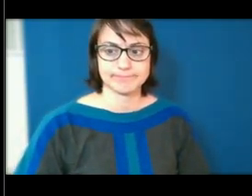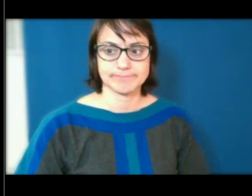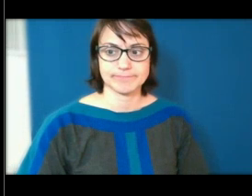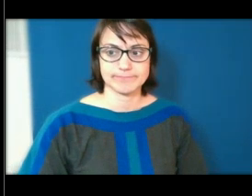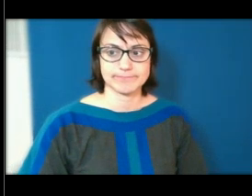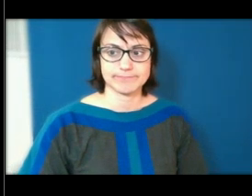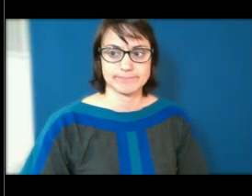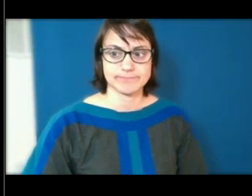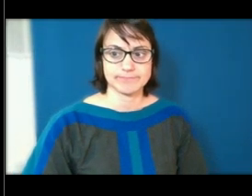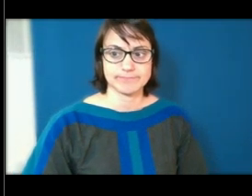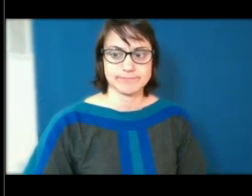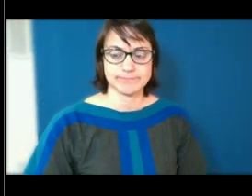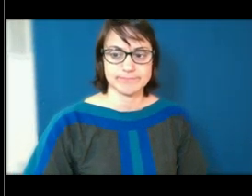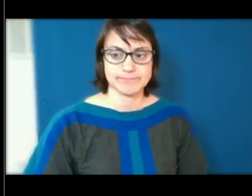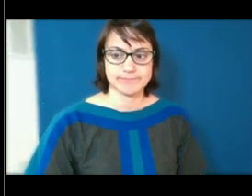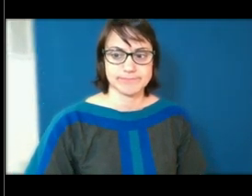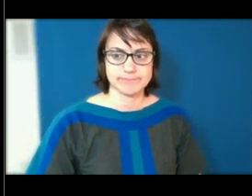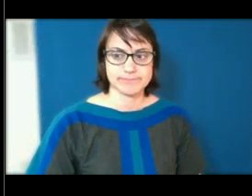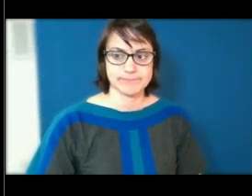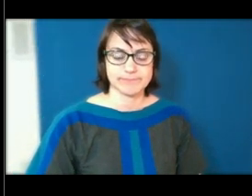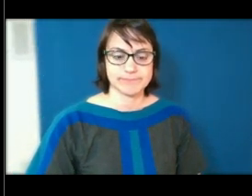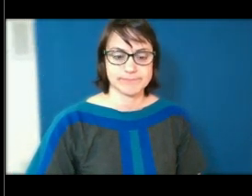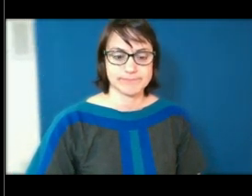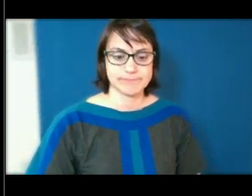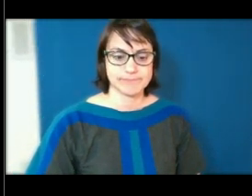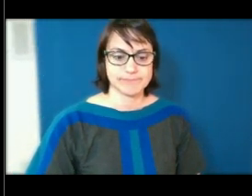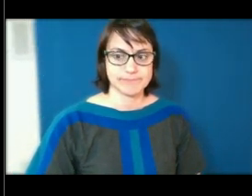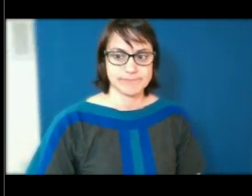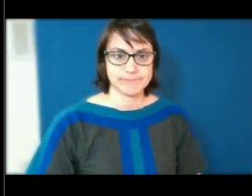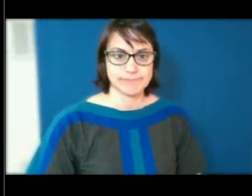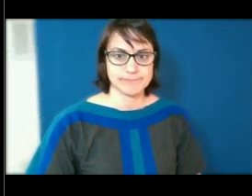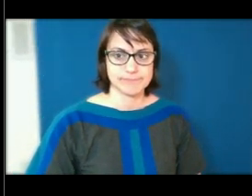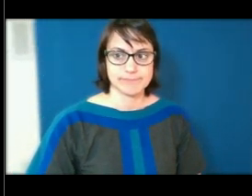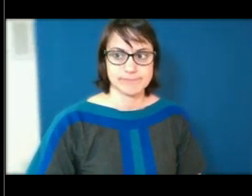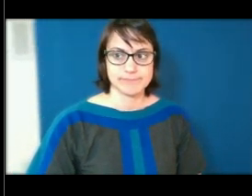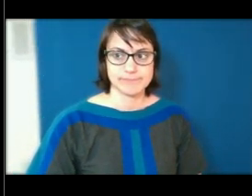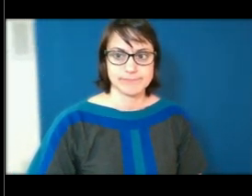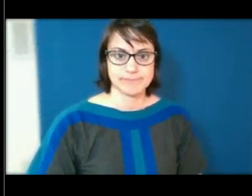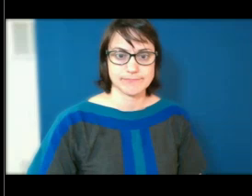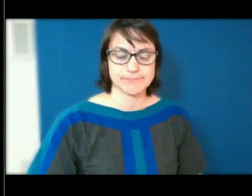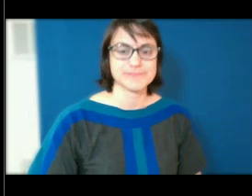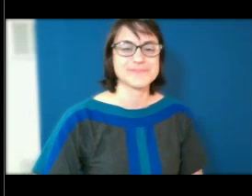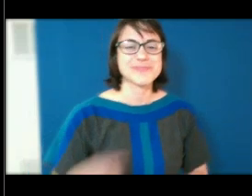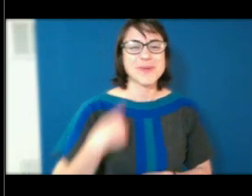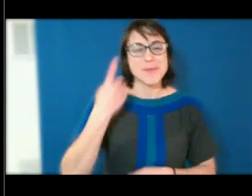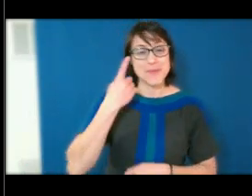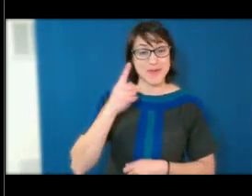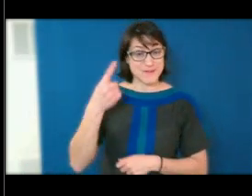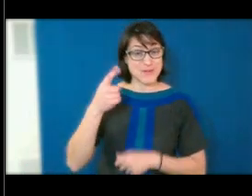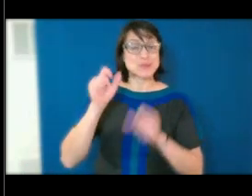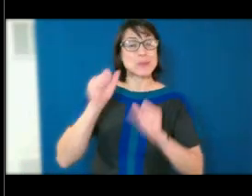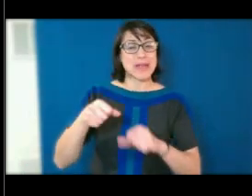Hi, everyone. I'm wondering if we can first give a big round of applause to Lauren, who organizes the whole event.